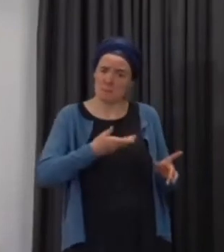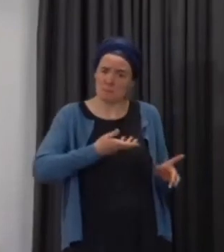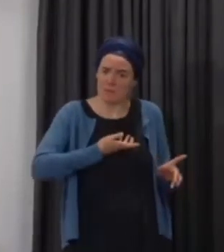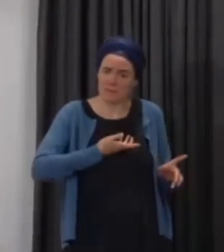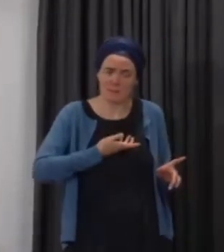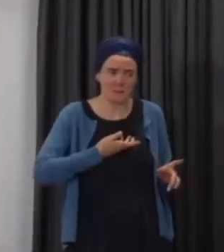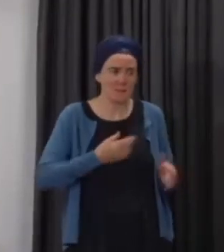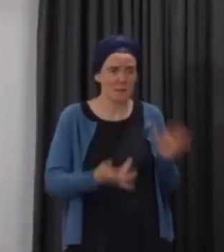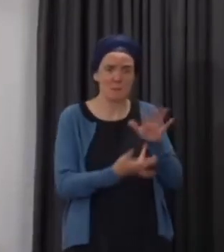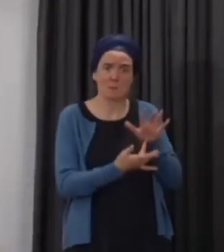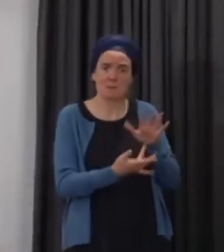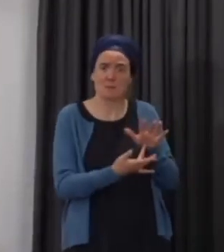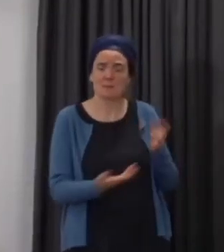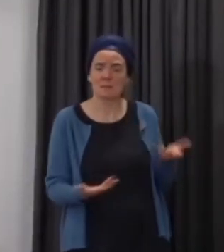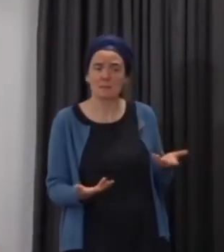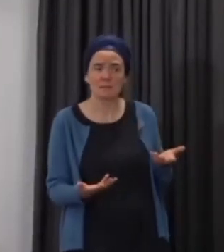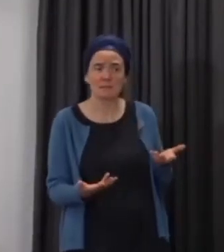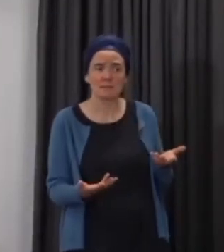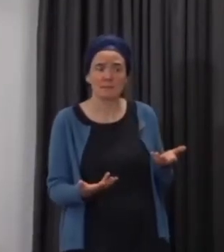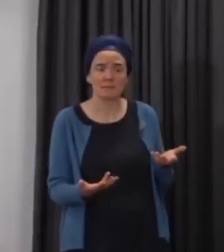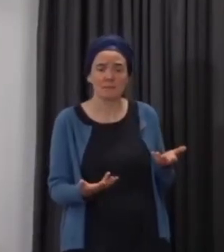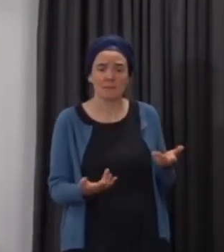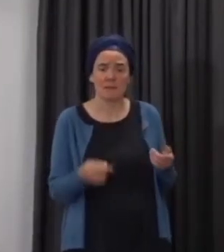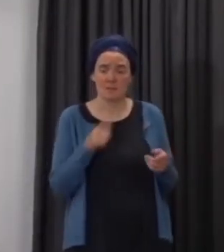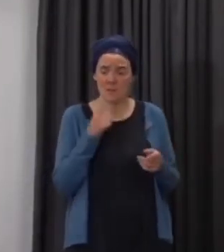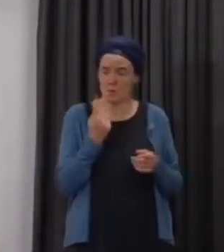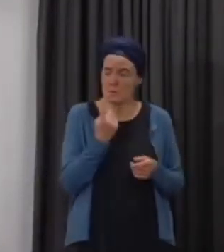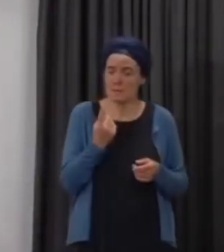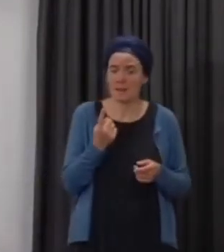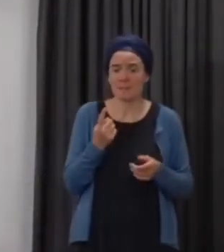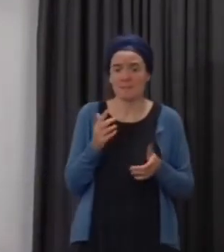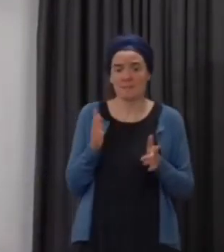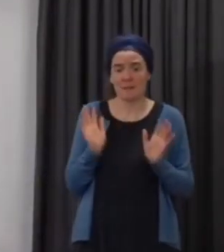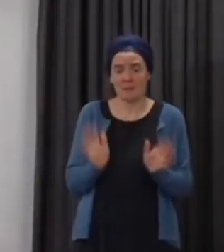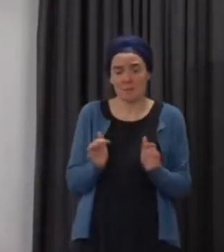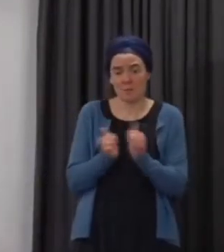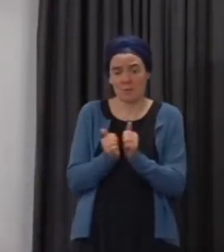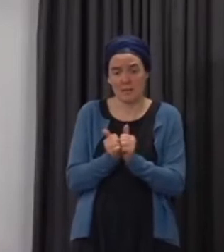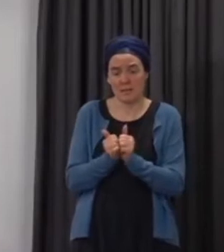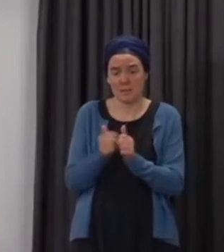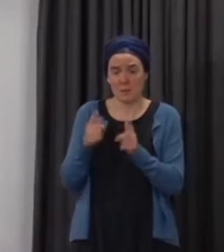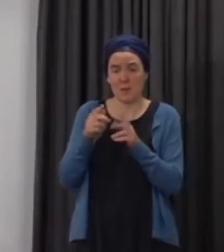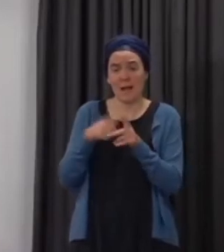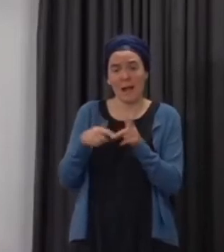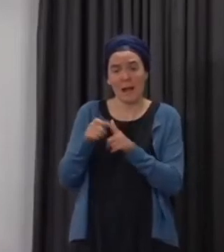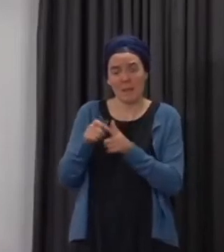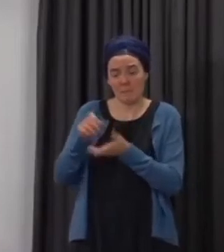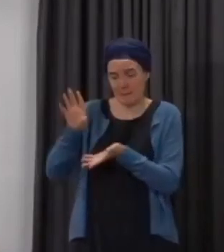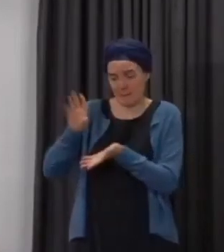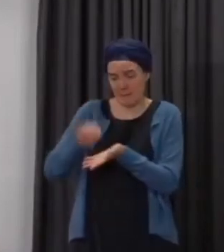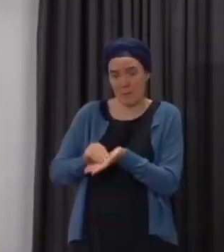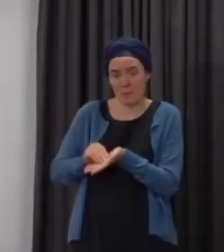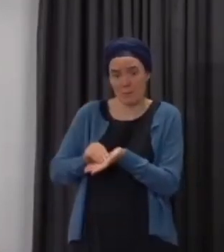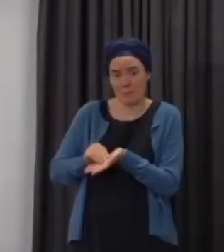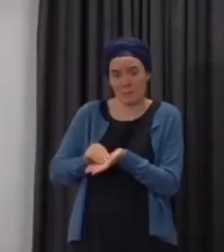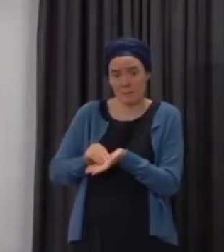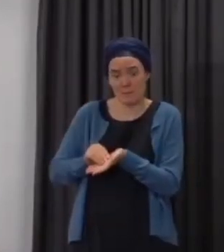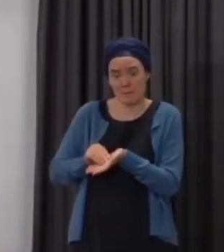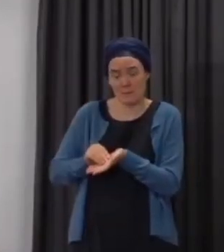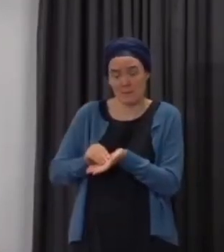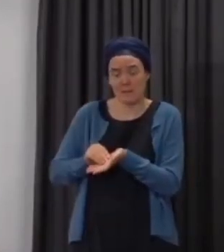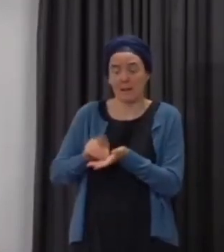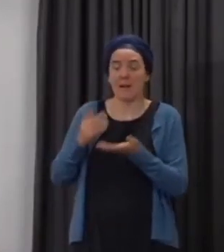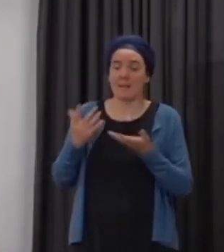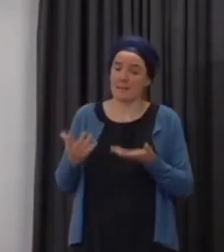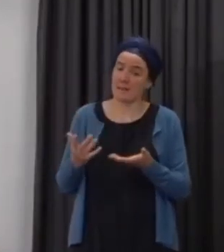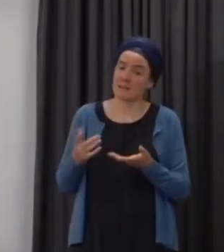have to agree to not just to download the app if you're going to, but then to agree to share information when your phone receives